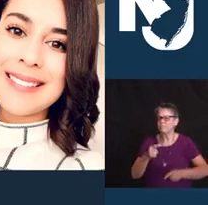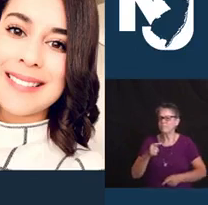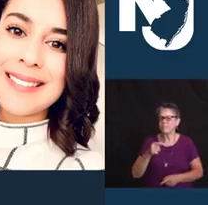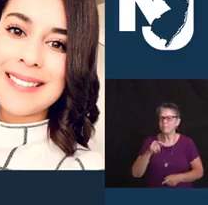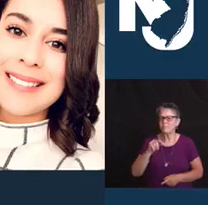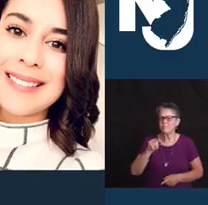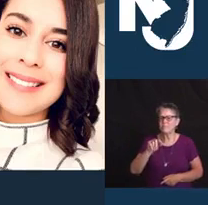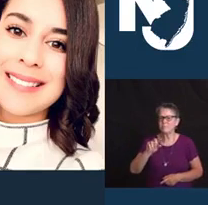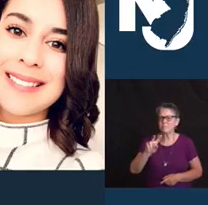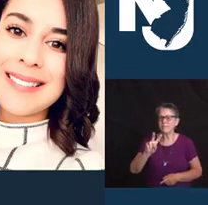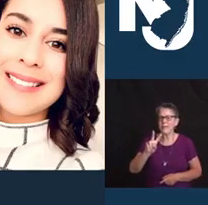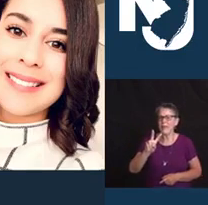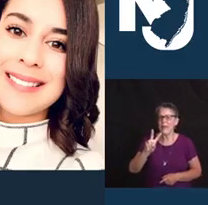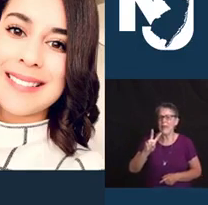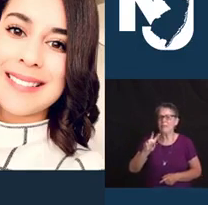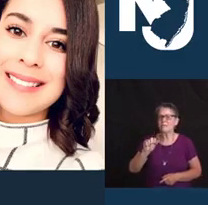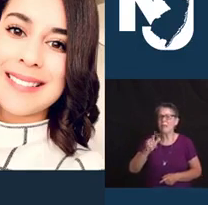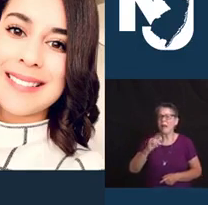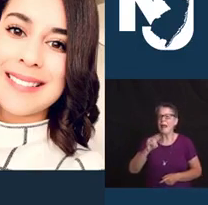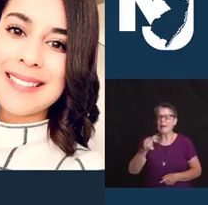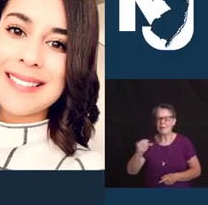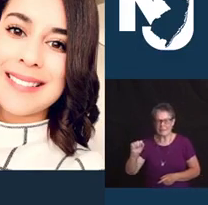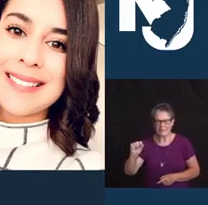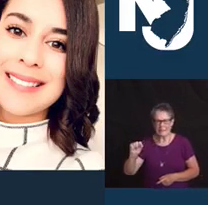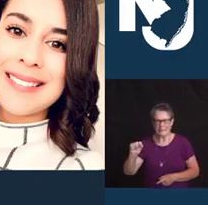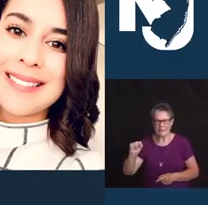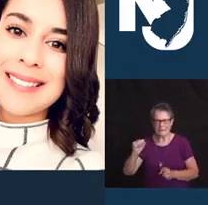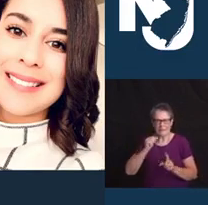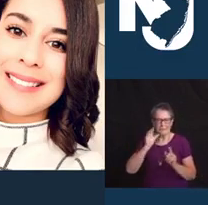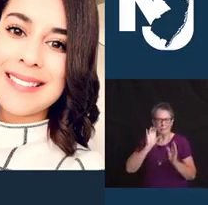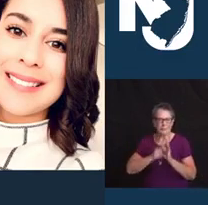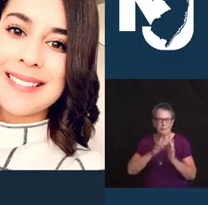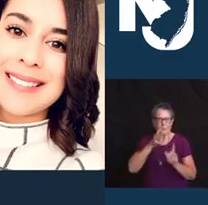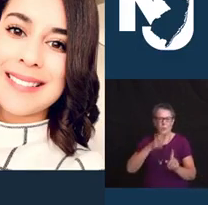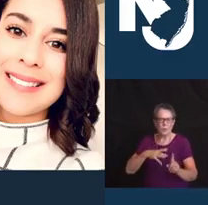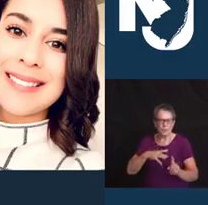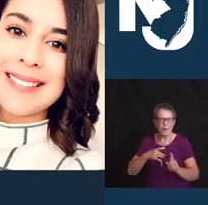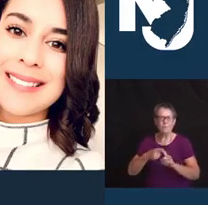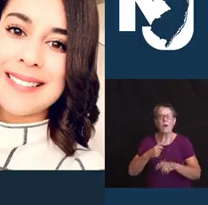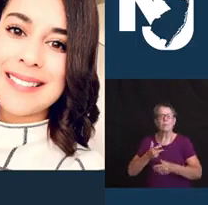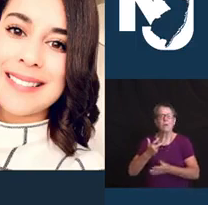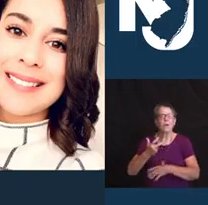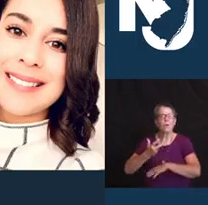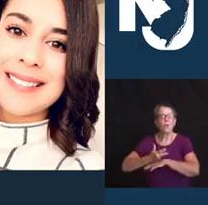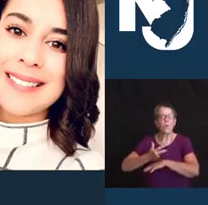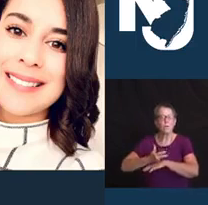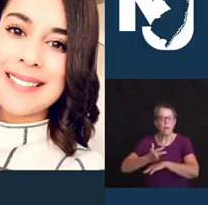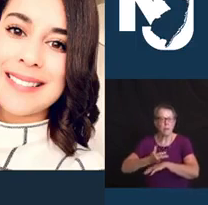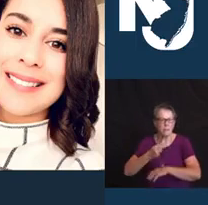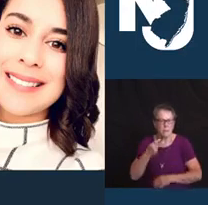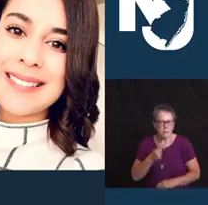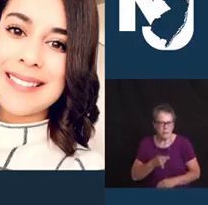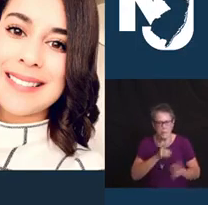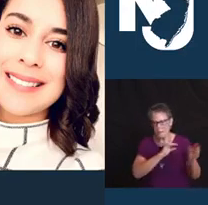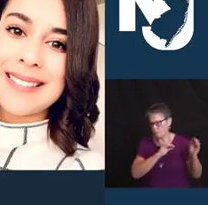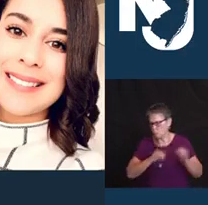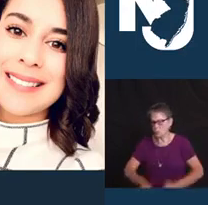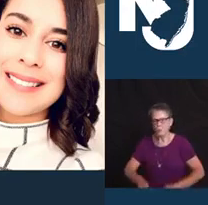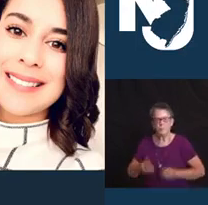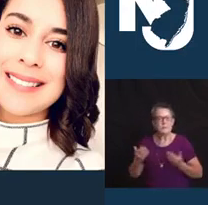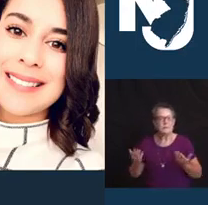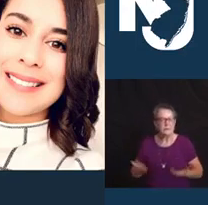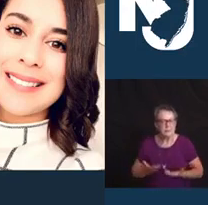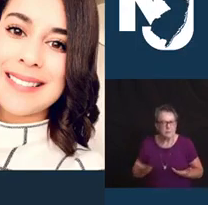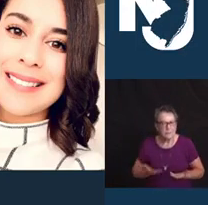their native Guatemala roughly 40 years ago, and in 2003, they opened the first United States outpost of the